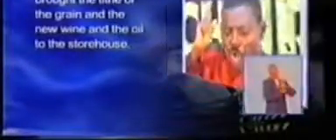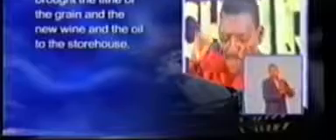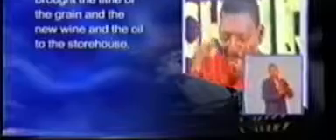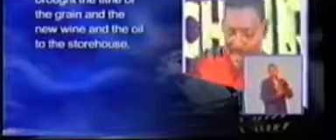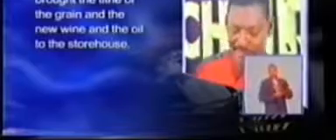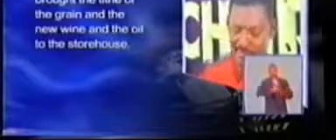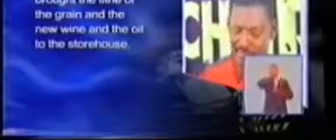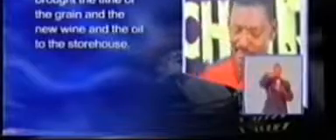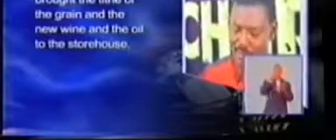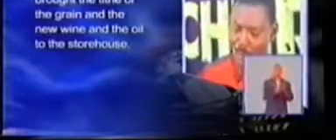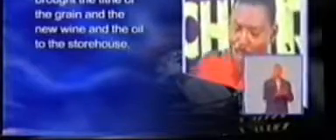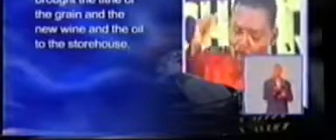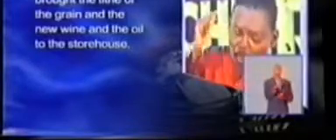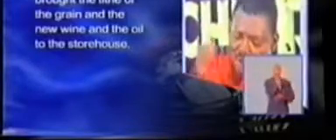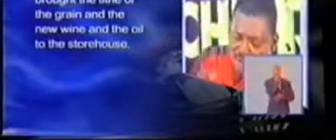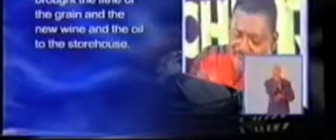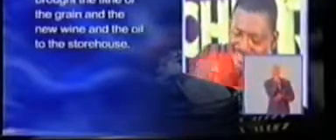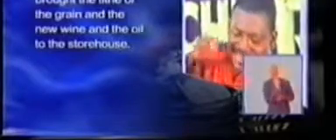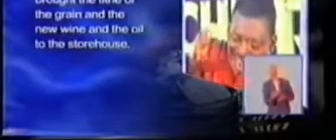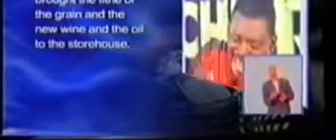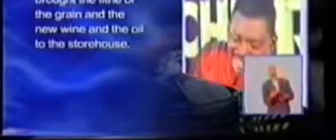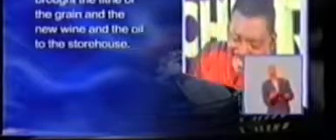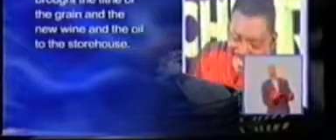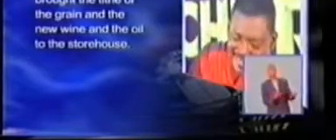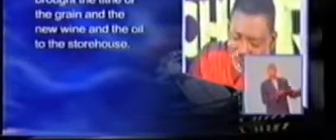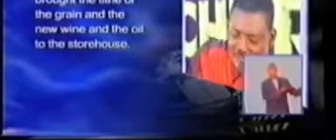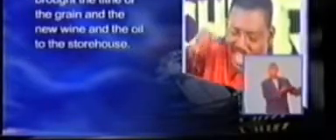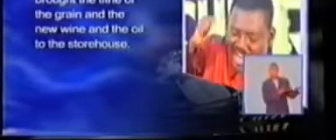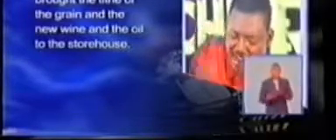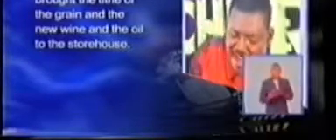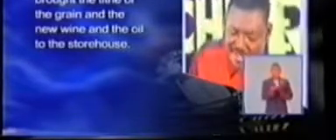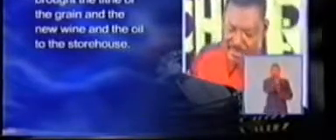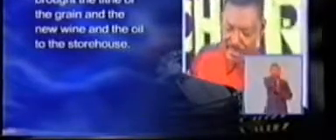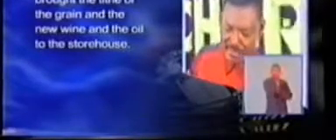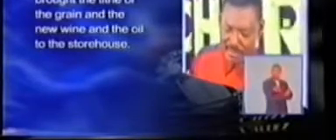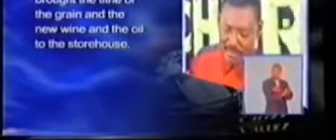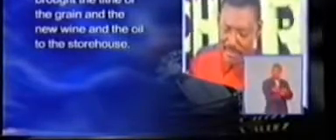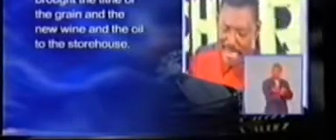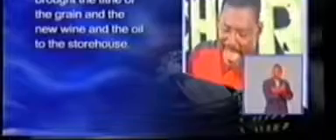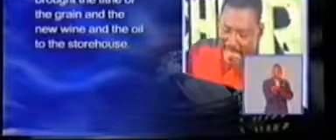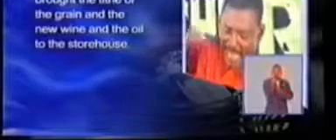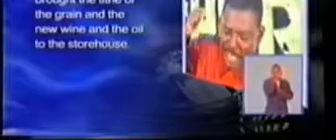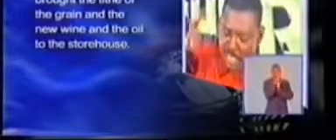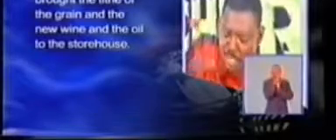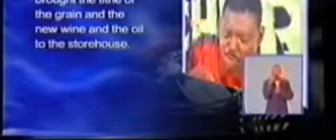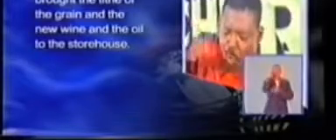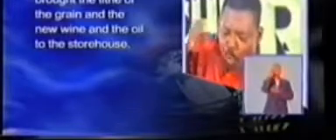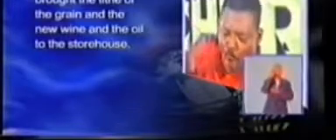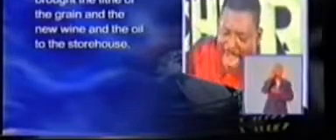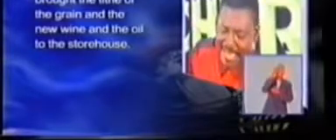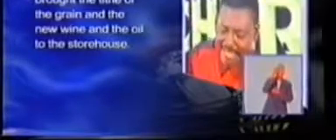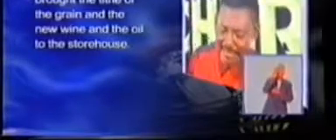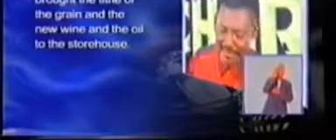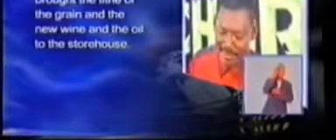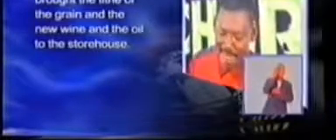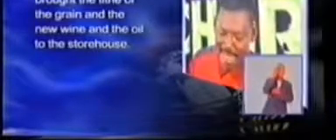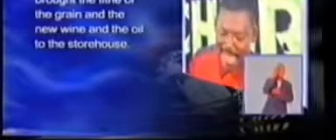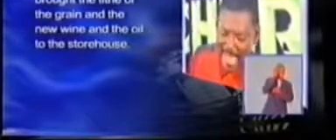all Judah brought the tithes of the grain and the new